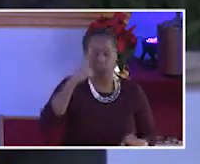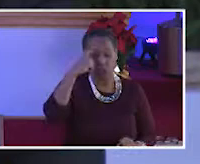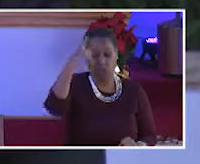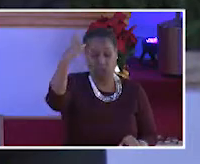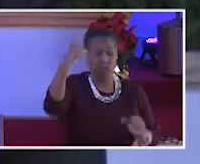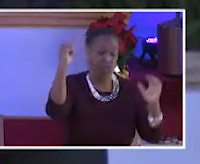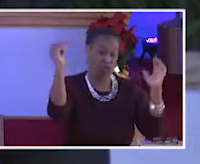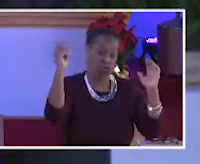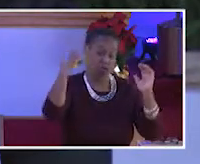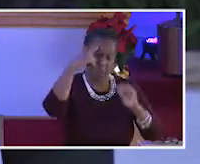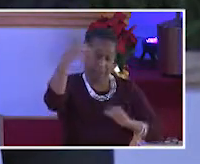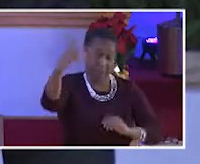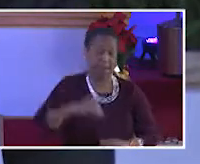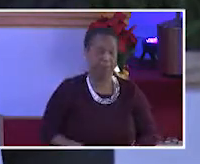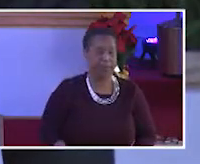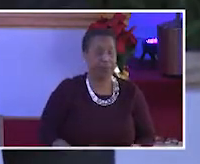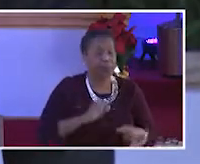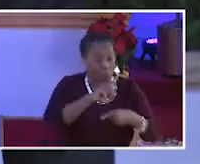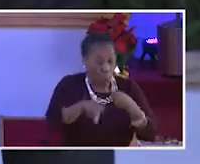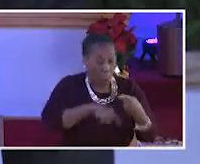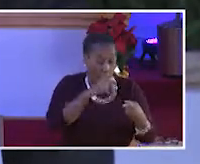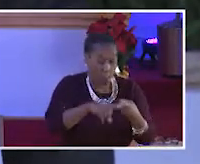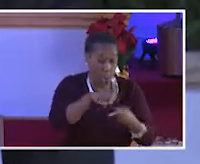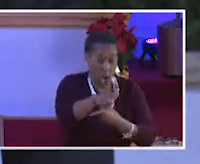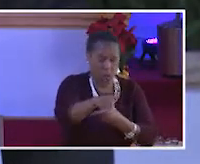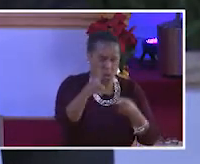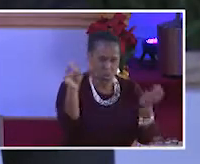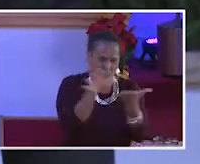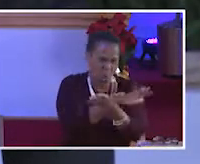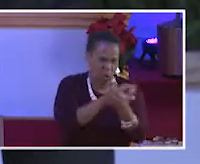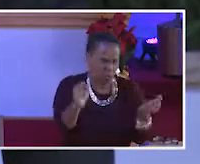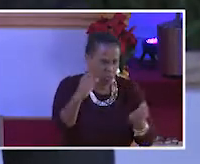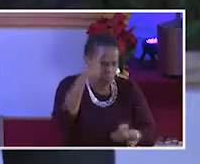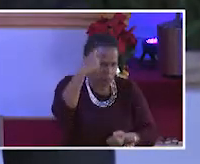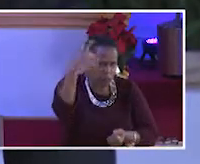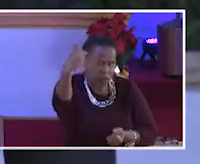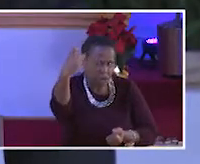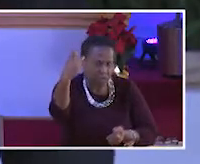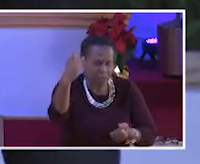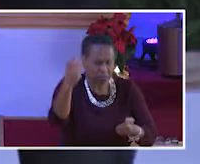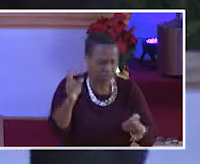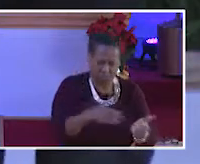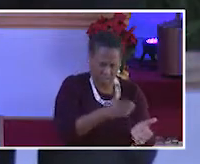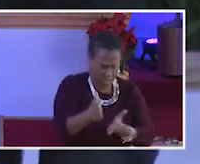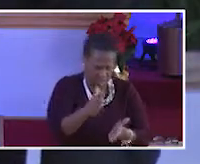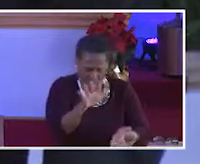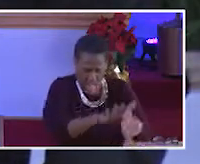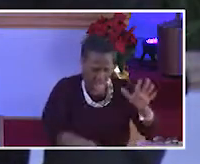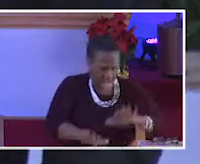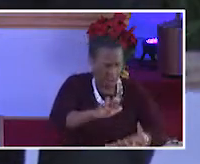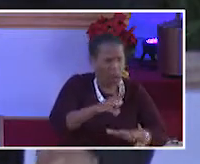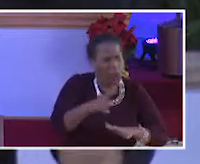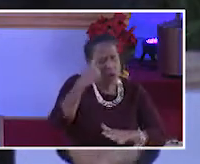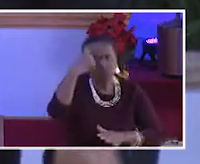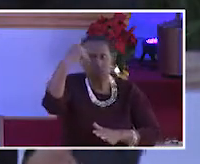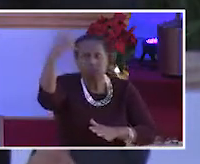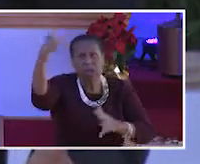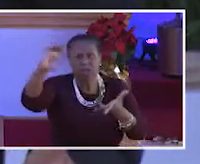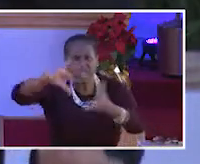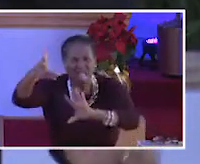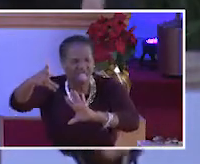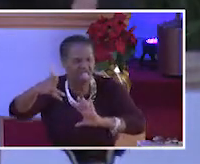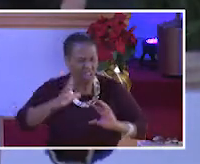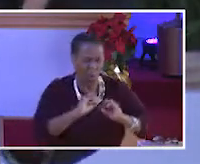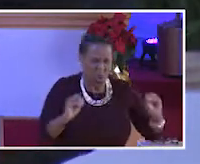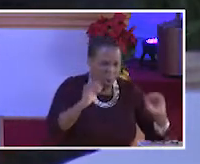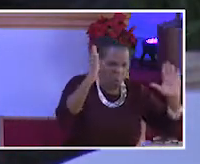dream. When you lose your dreams, you lose your way. When you lose your dreams, you lose all hope.